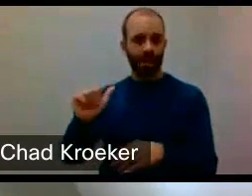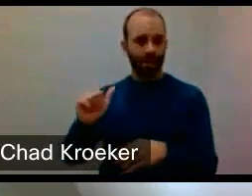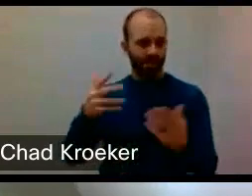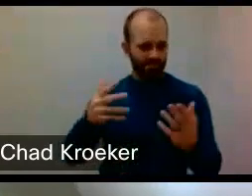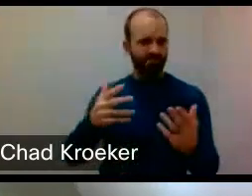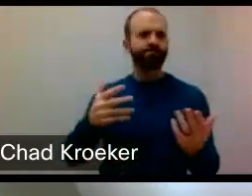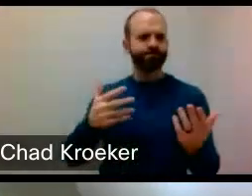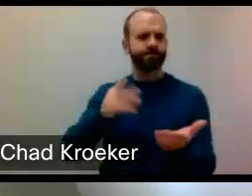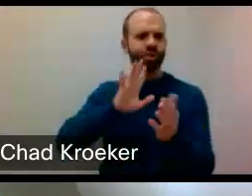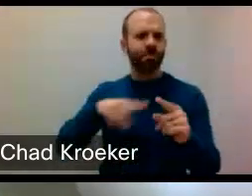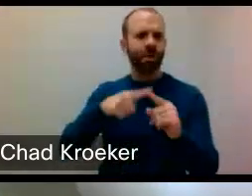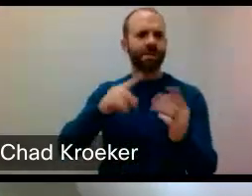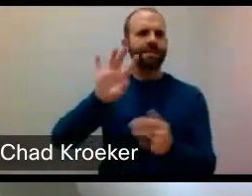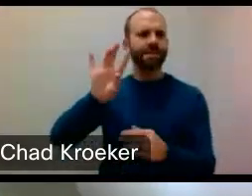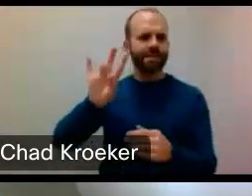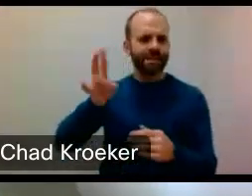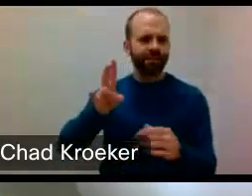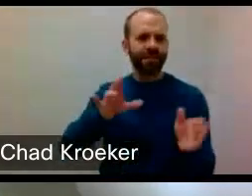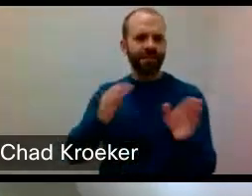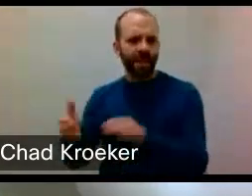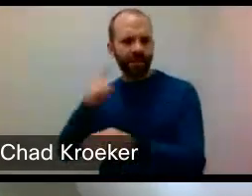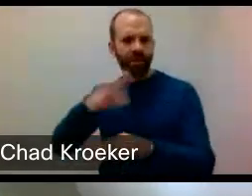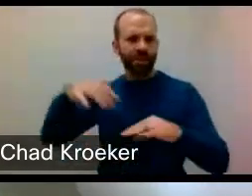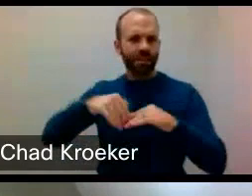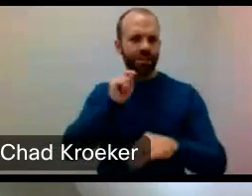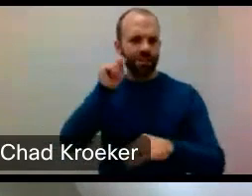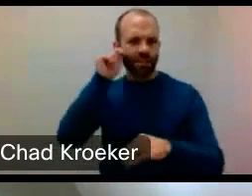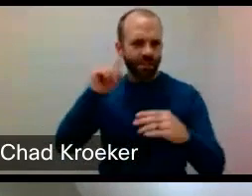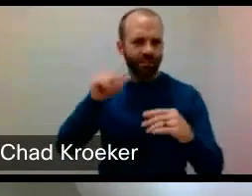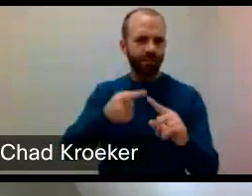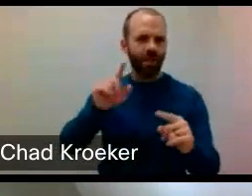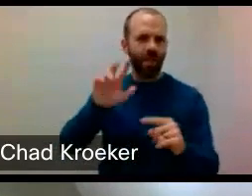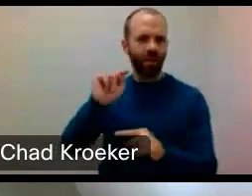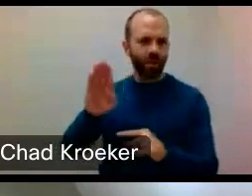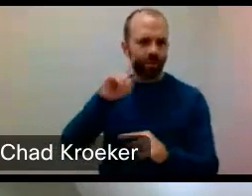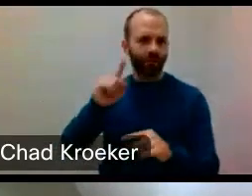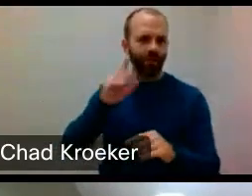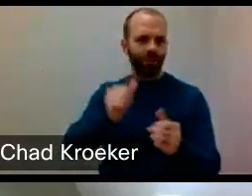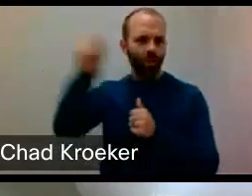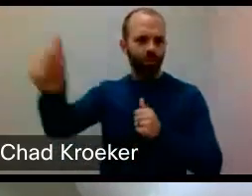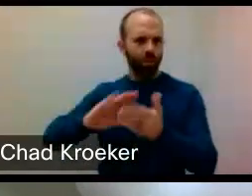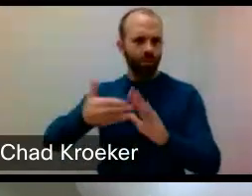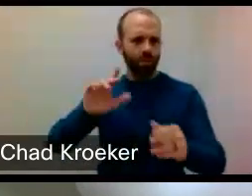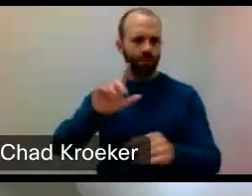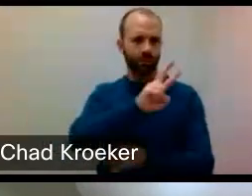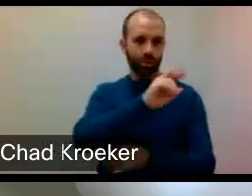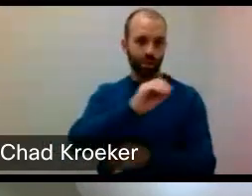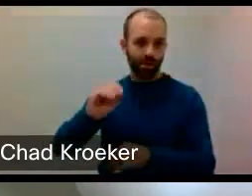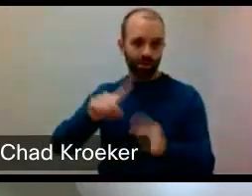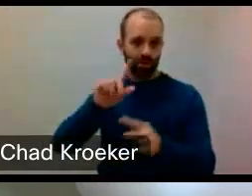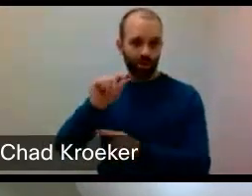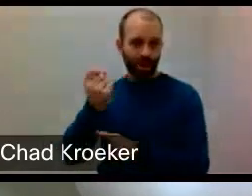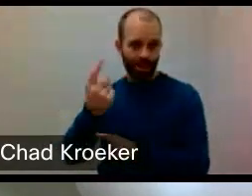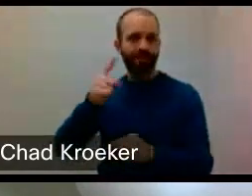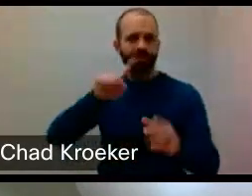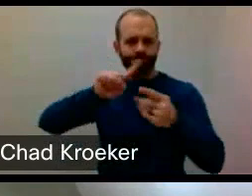of 7 Indigenous teenagers who all came to Thunder Bay from remote communities to attend high school between 2000 and 2011. An inquest